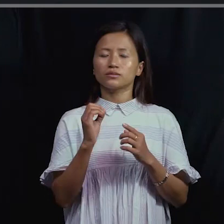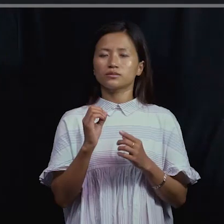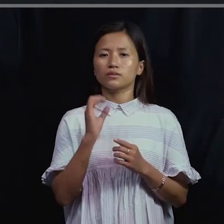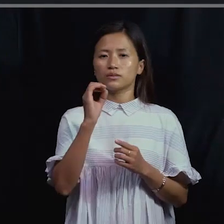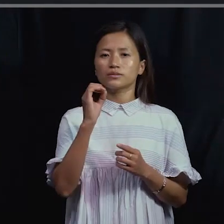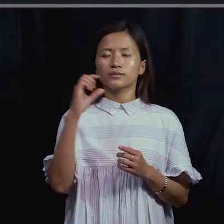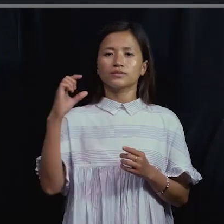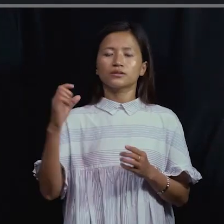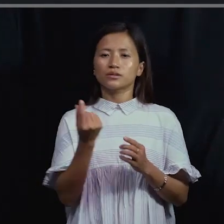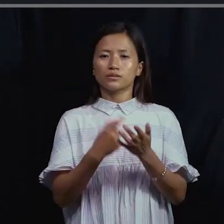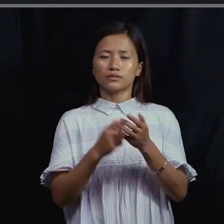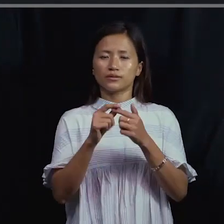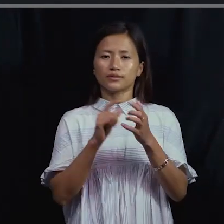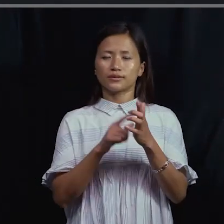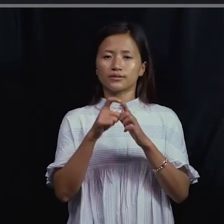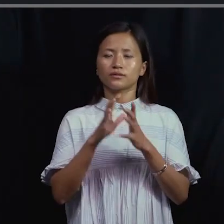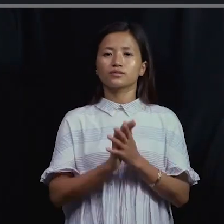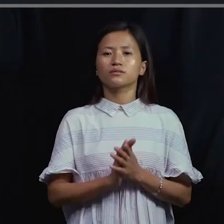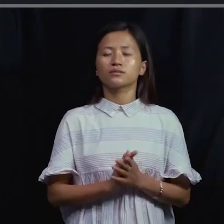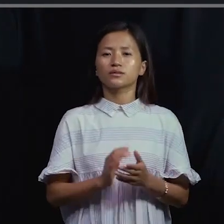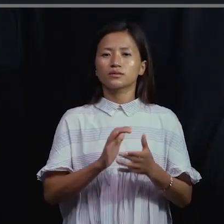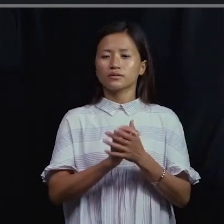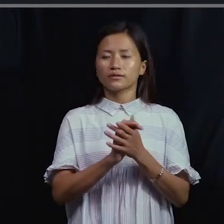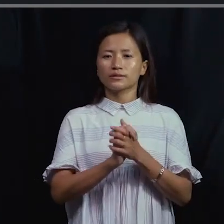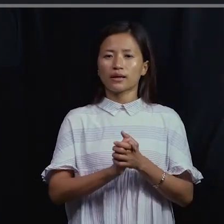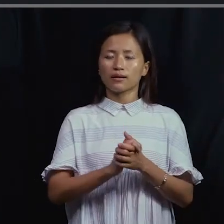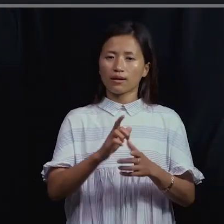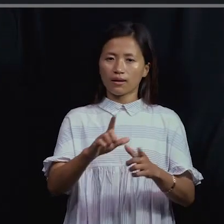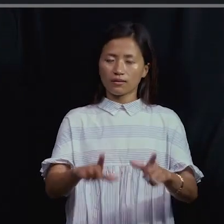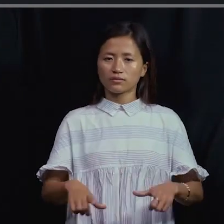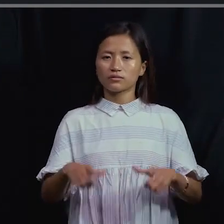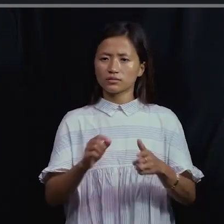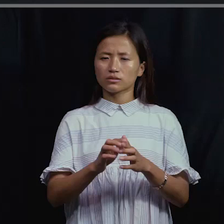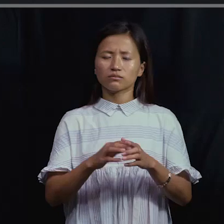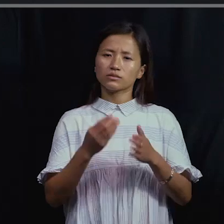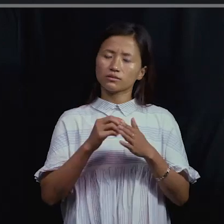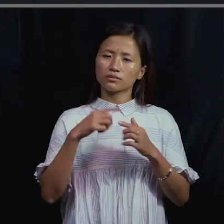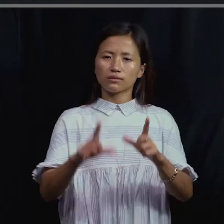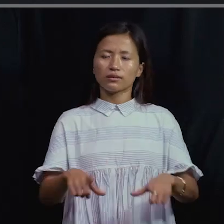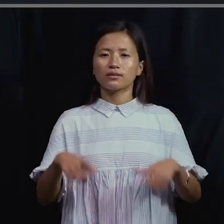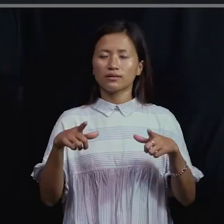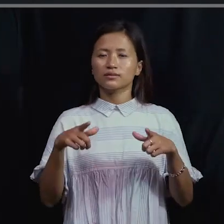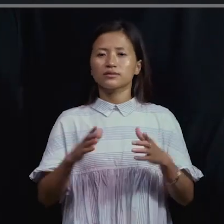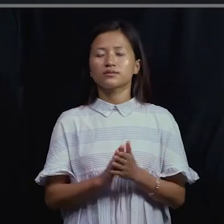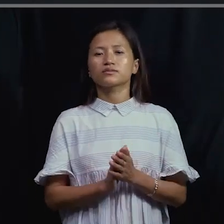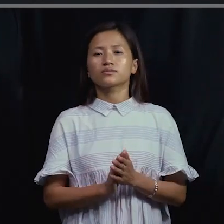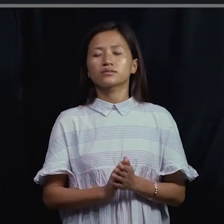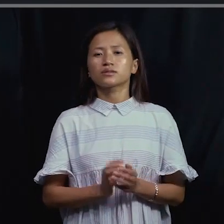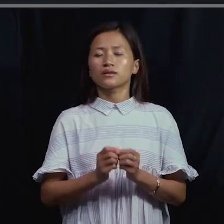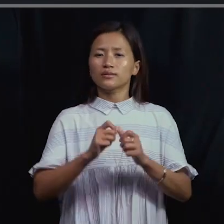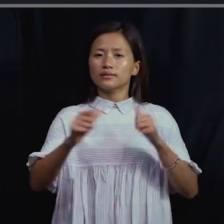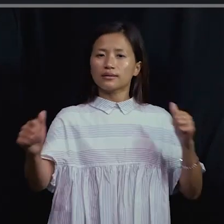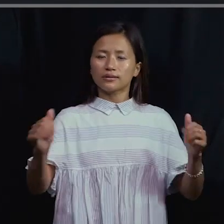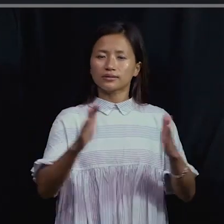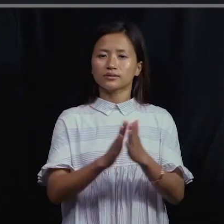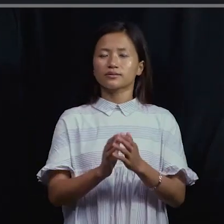good friends, and sometimes this friendship lasts lifetimes also, okay? So friendship is also developed during